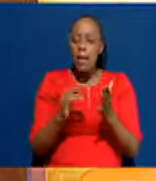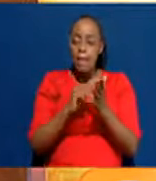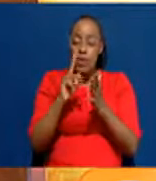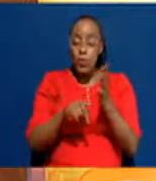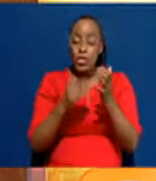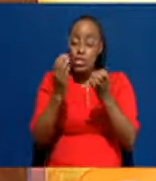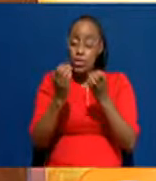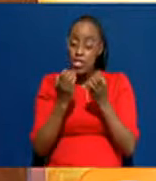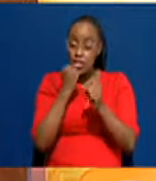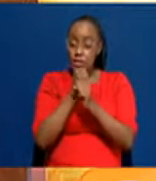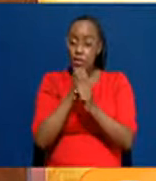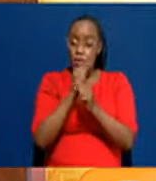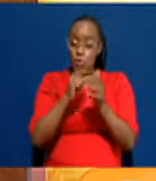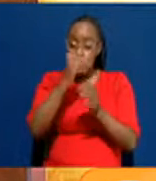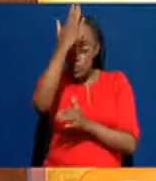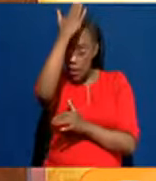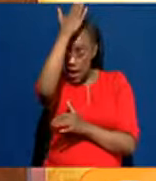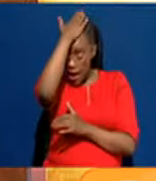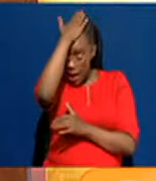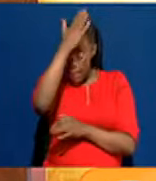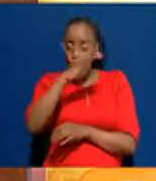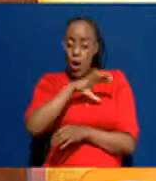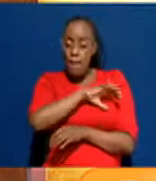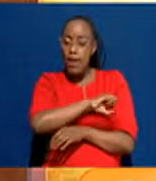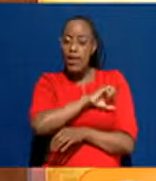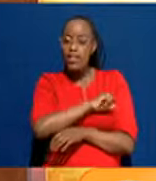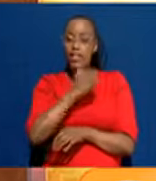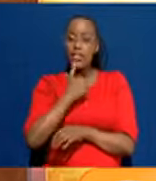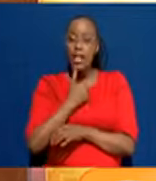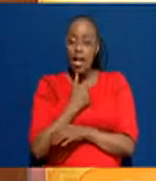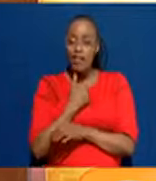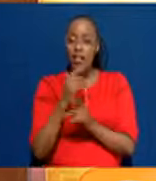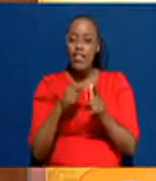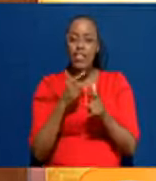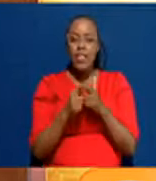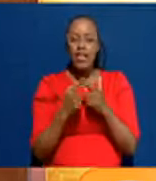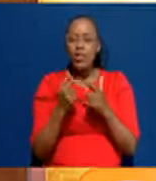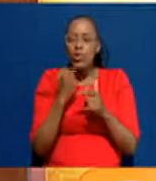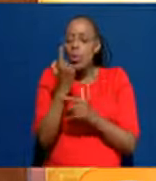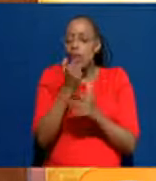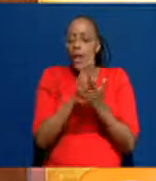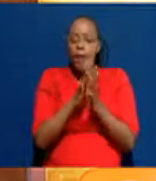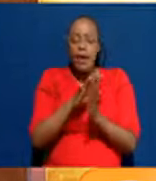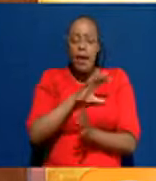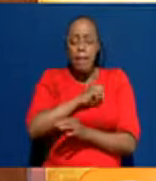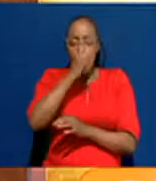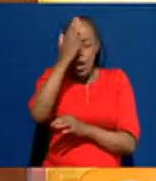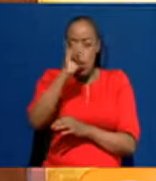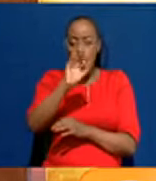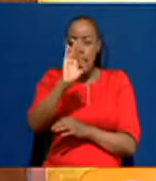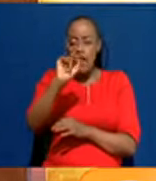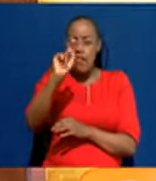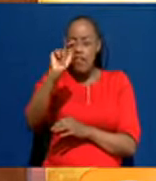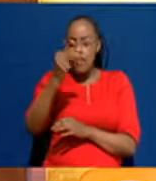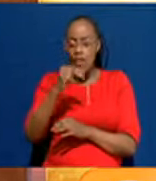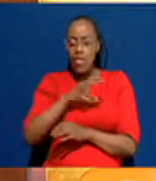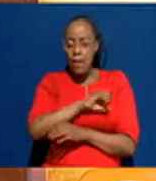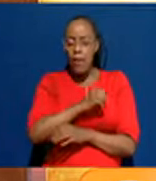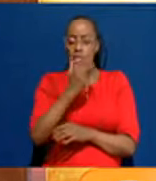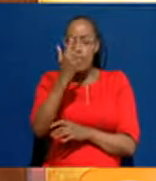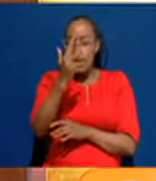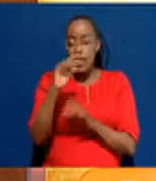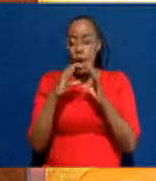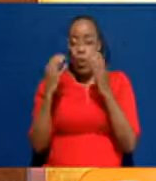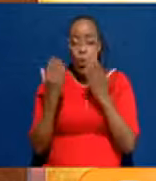tu ukwe humble, ukwe patient. Ukwe tu patient because Faith amekuwa patient, amepata 3 world